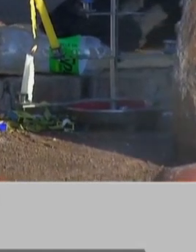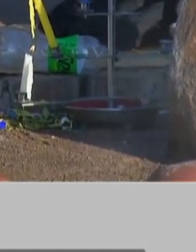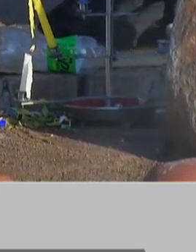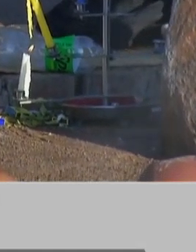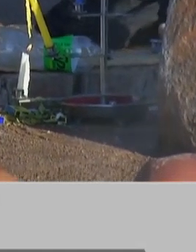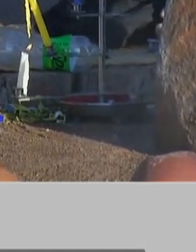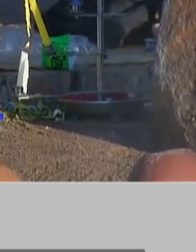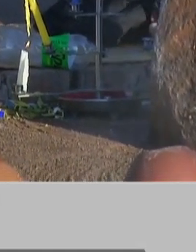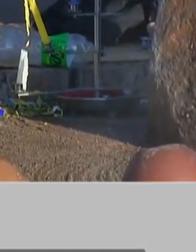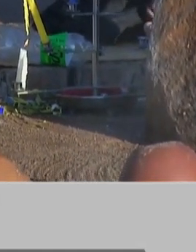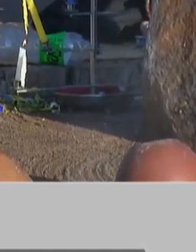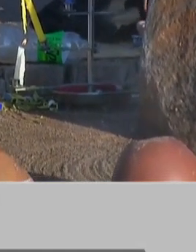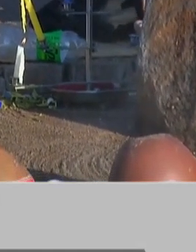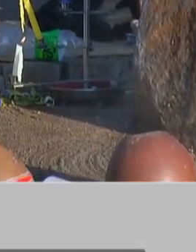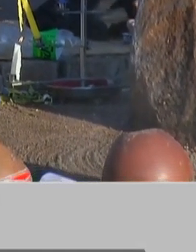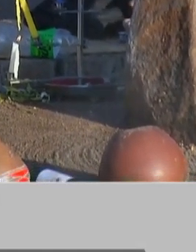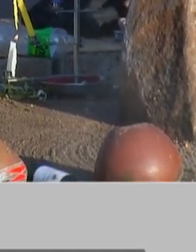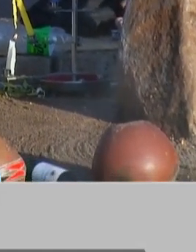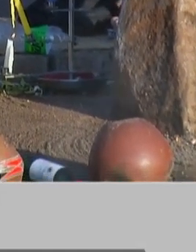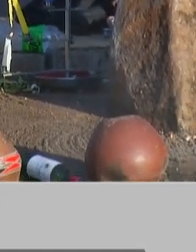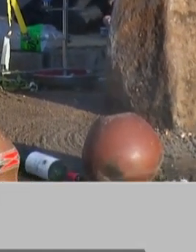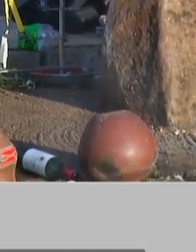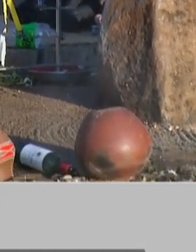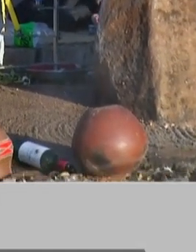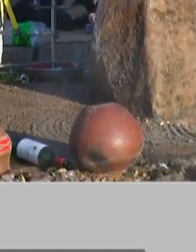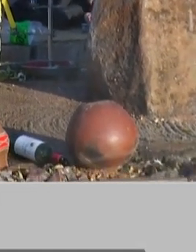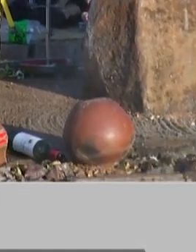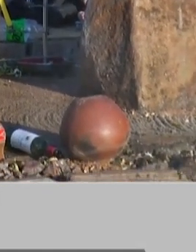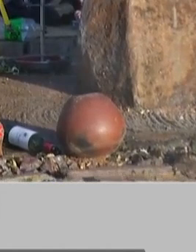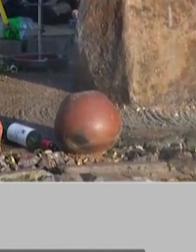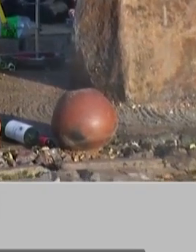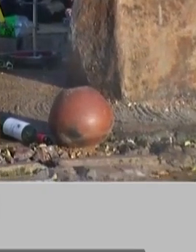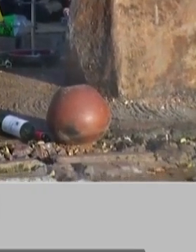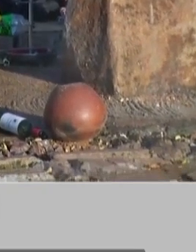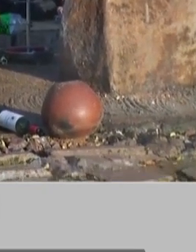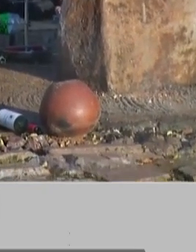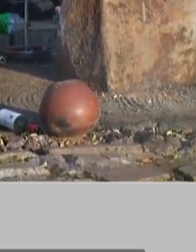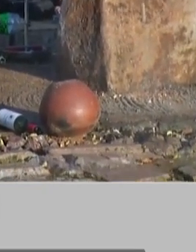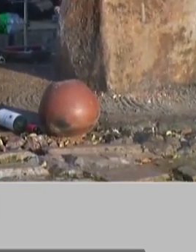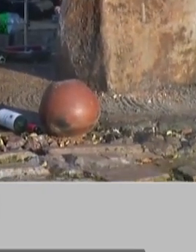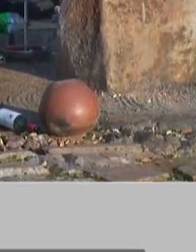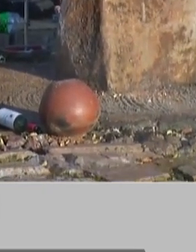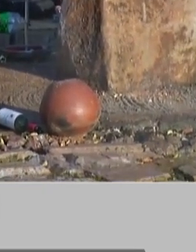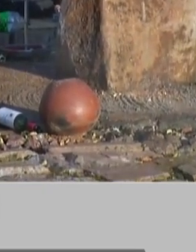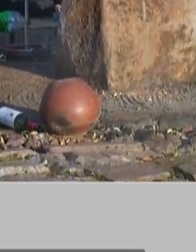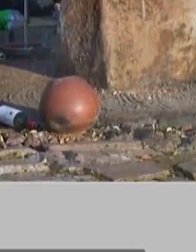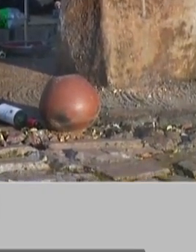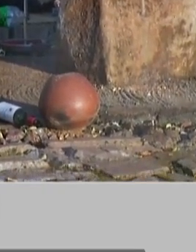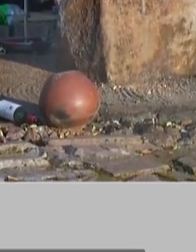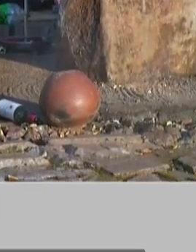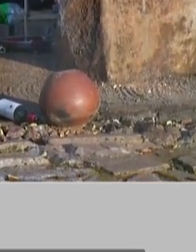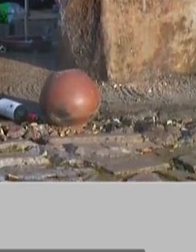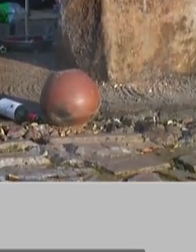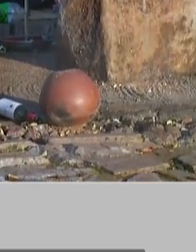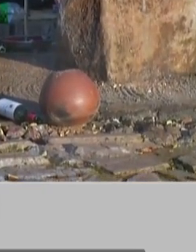public, as government, we are prepared to do the best that we can. But in cases that are impossible,